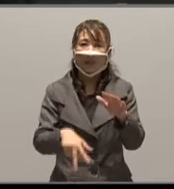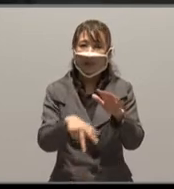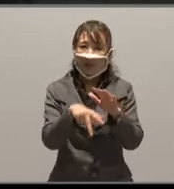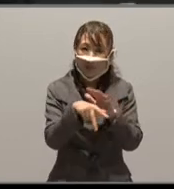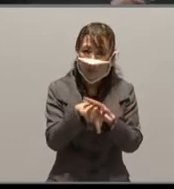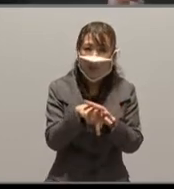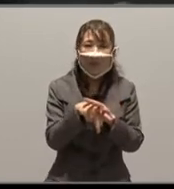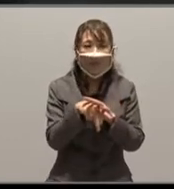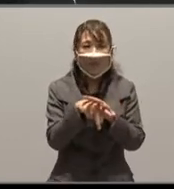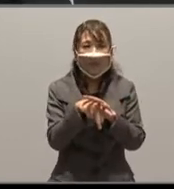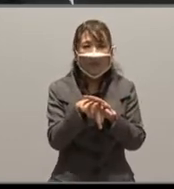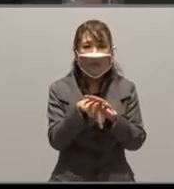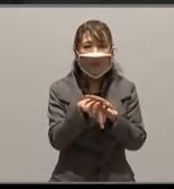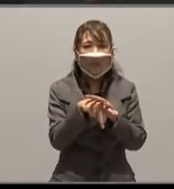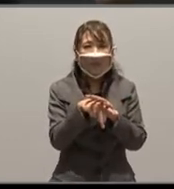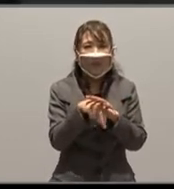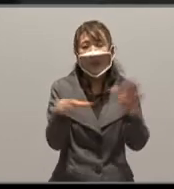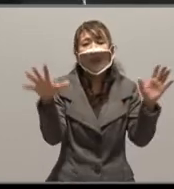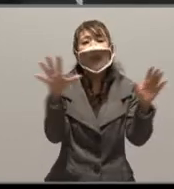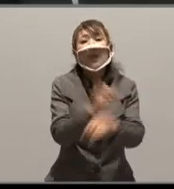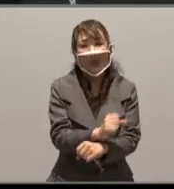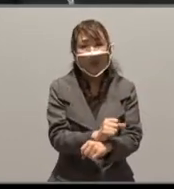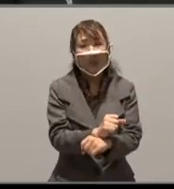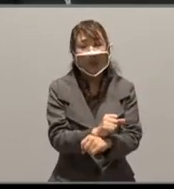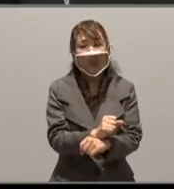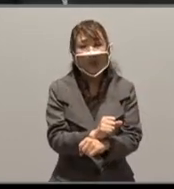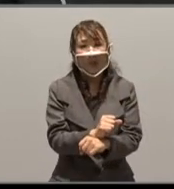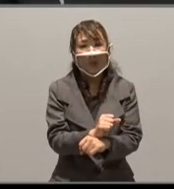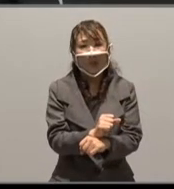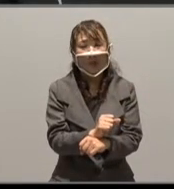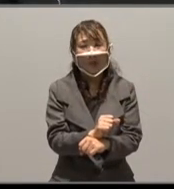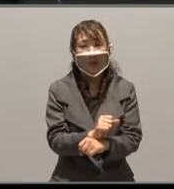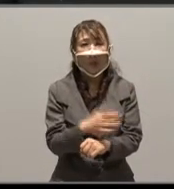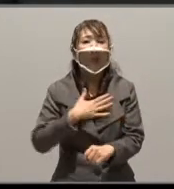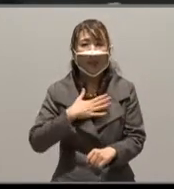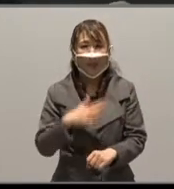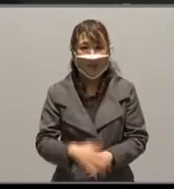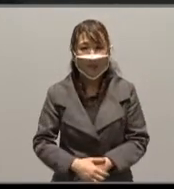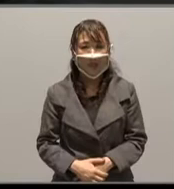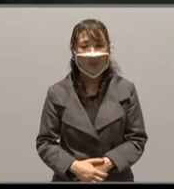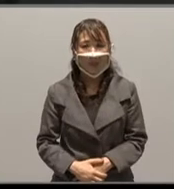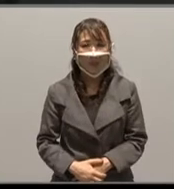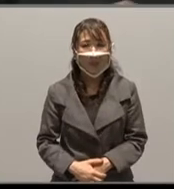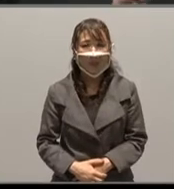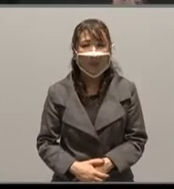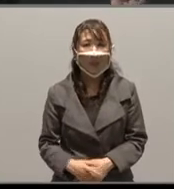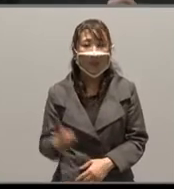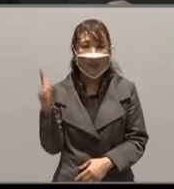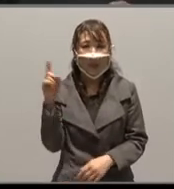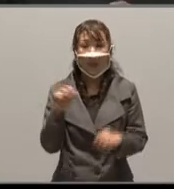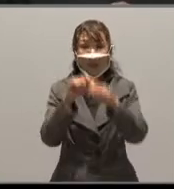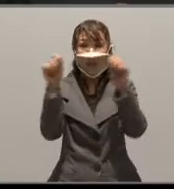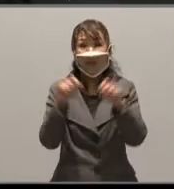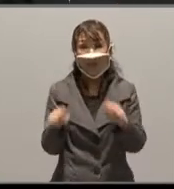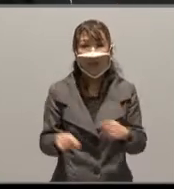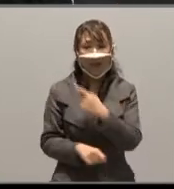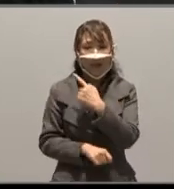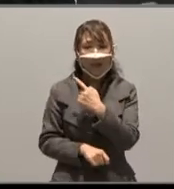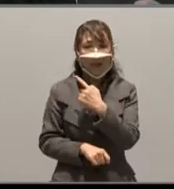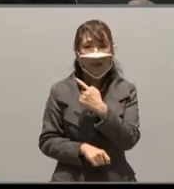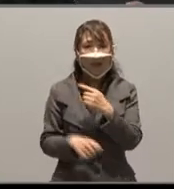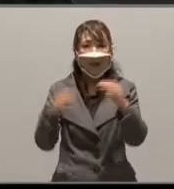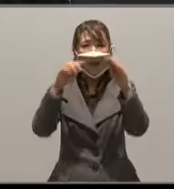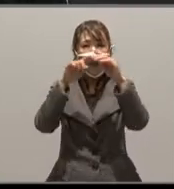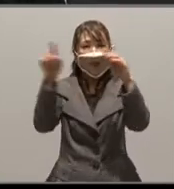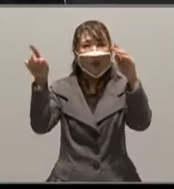cancer. And forest bathing reduces stress and stress-related hormones. I'll show you the data later. This is